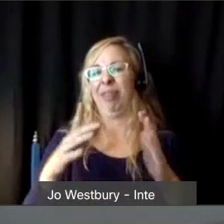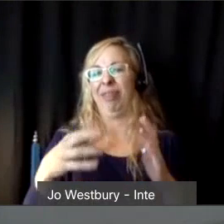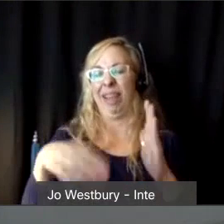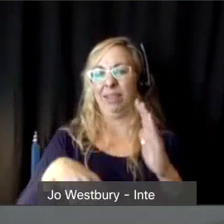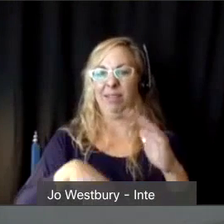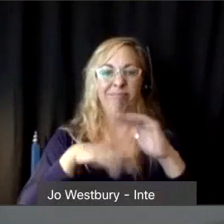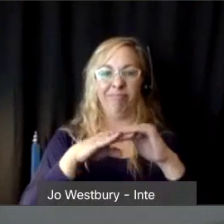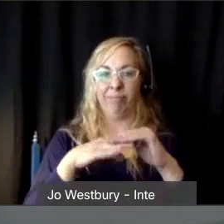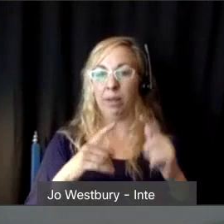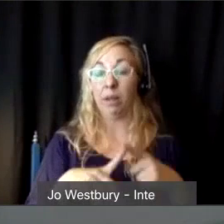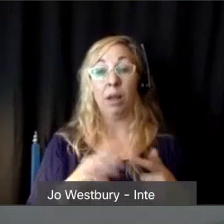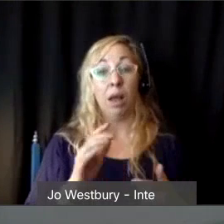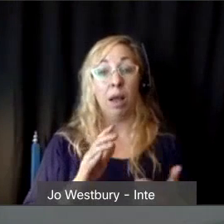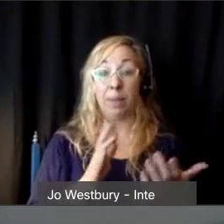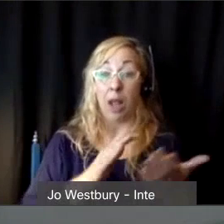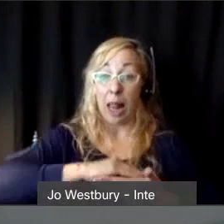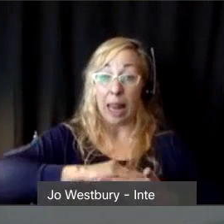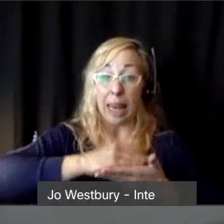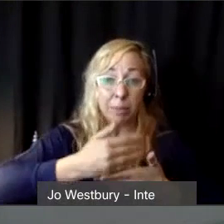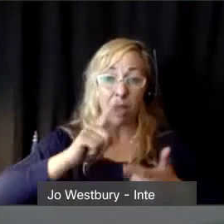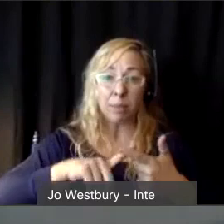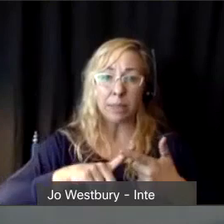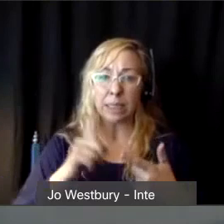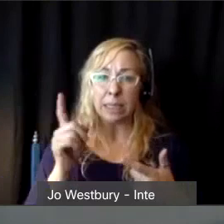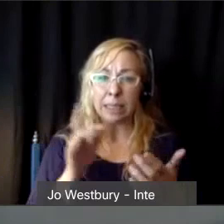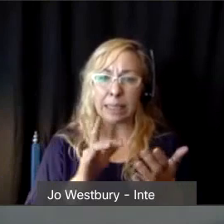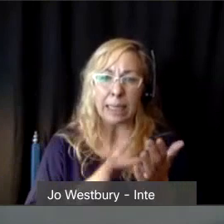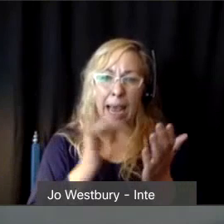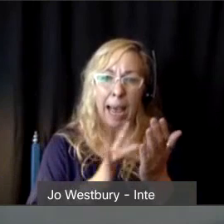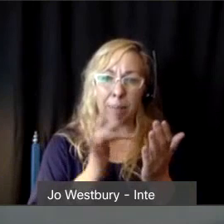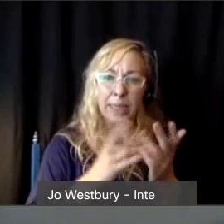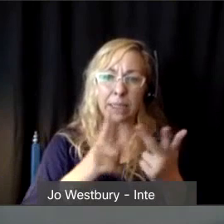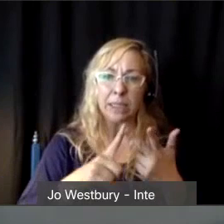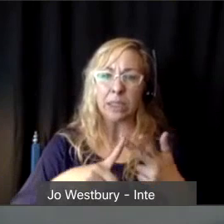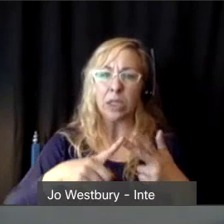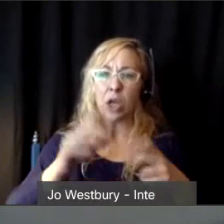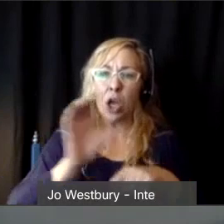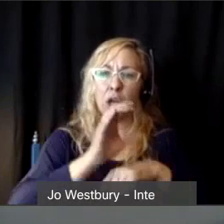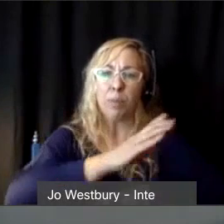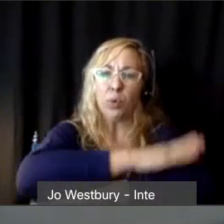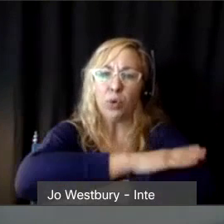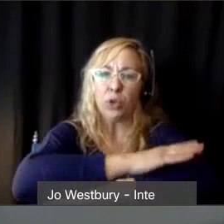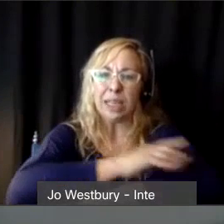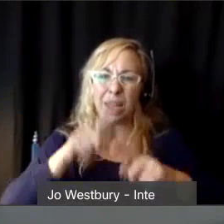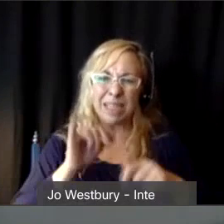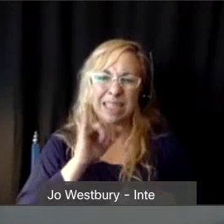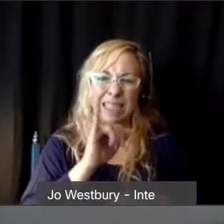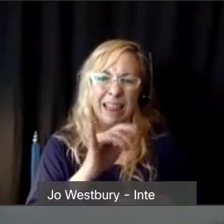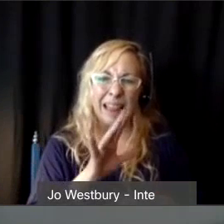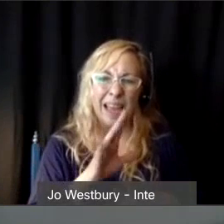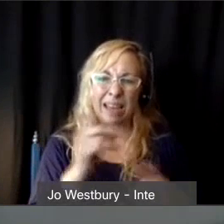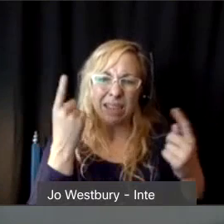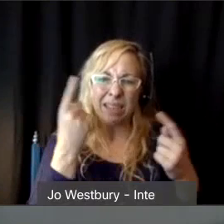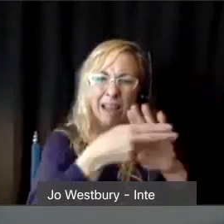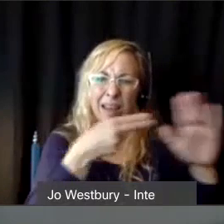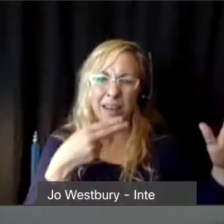Are laptops, tablets, or desktops considered an approved AT in the waiver?